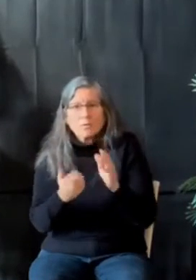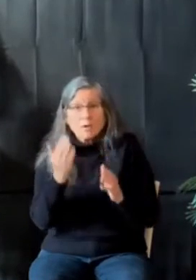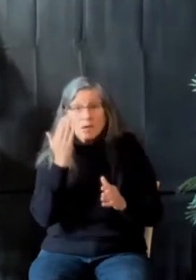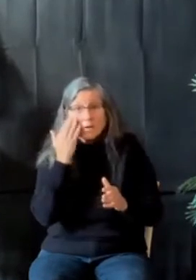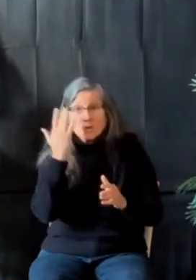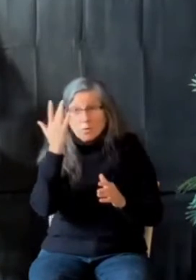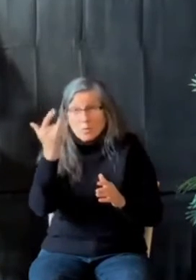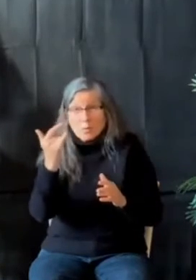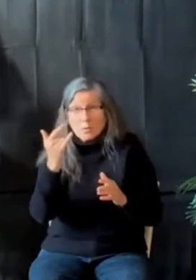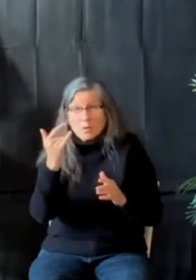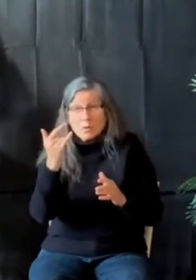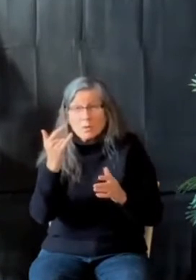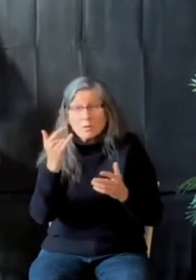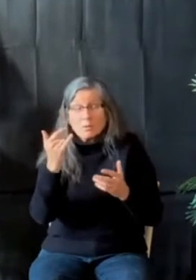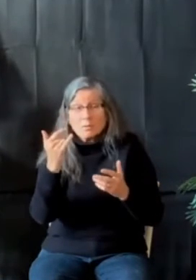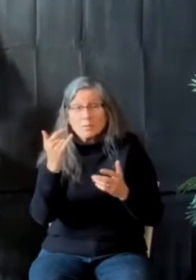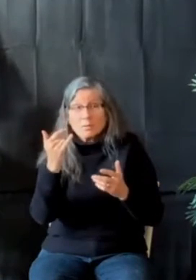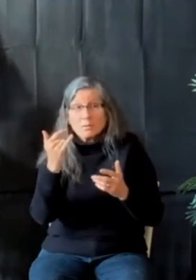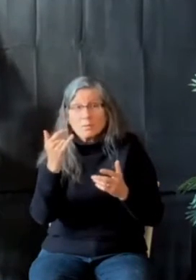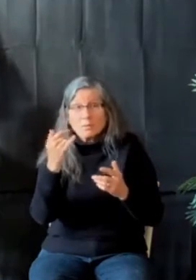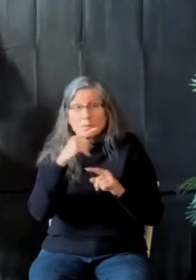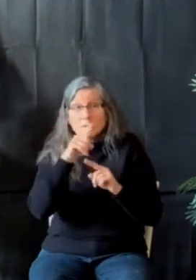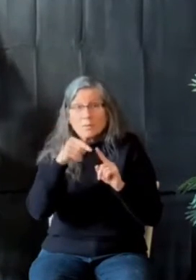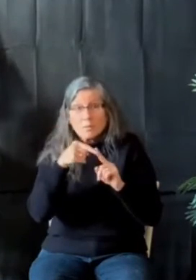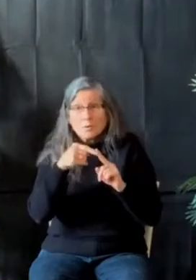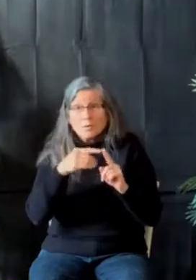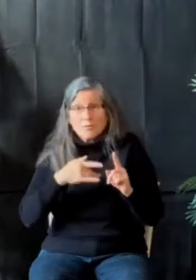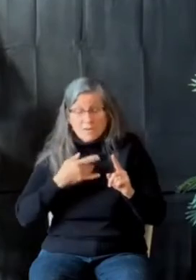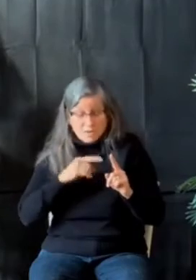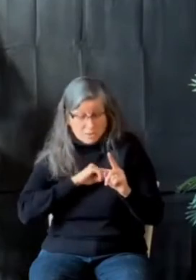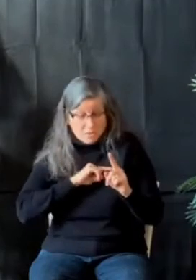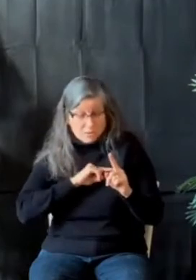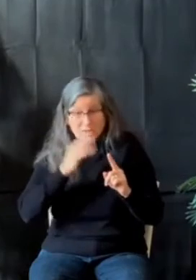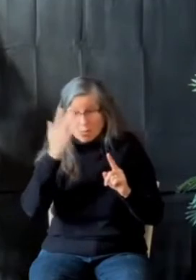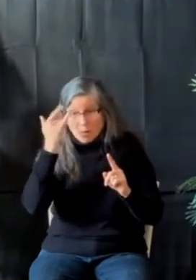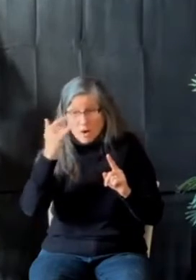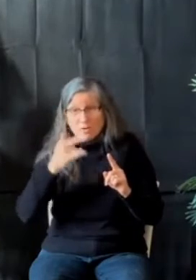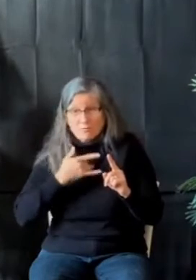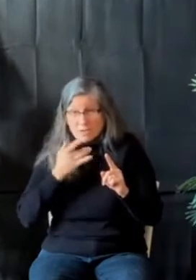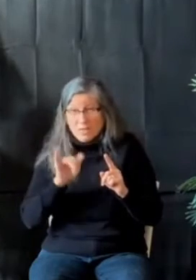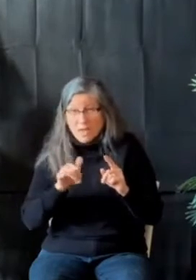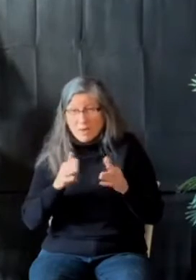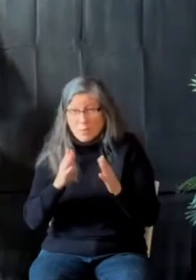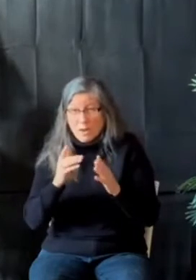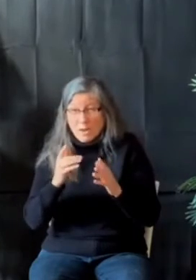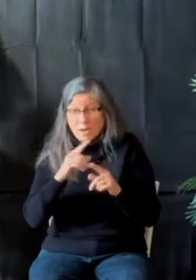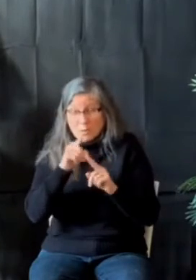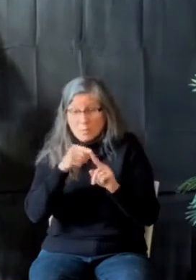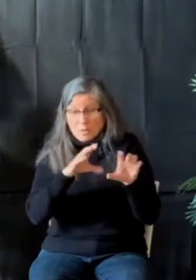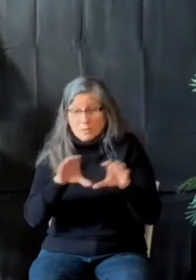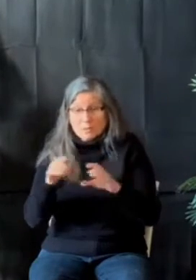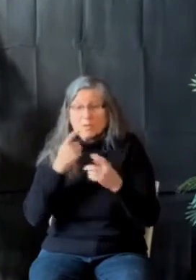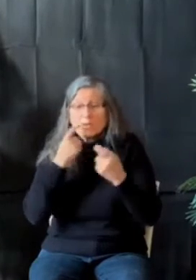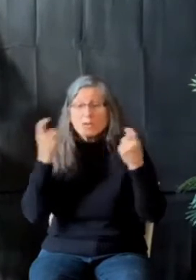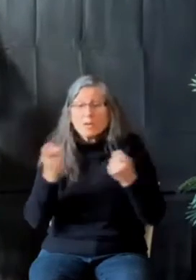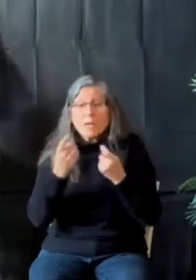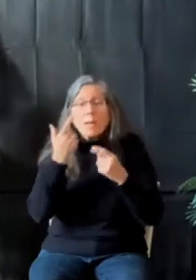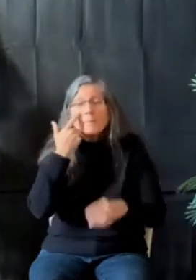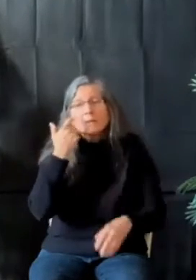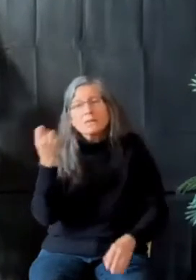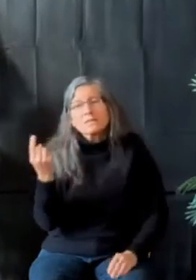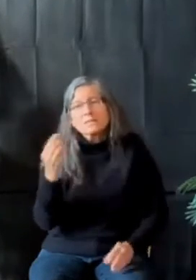Do you know why you feel guilty when you commit a sin? Because somebody bothered to teach you the Ten